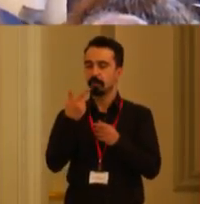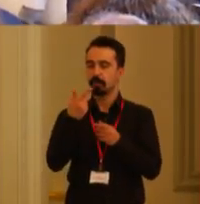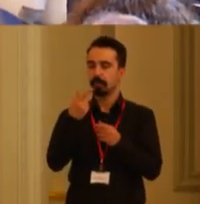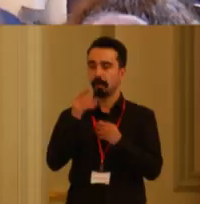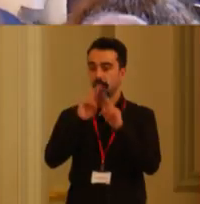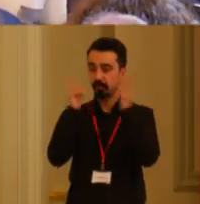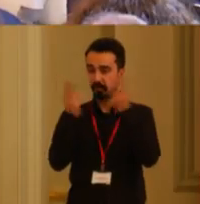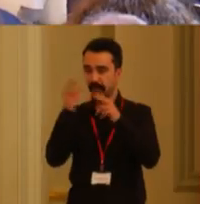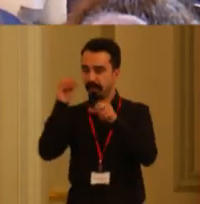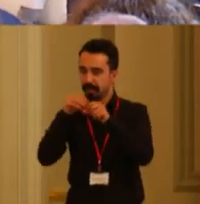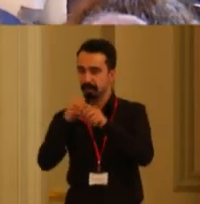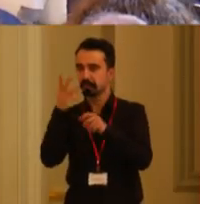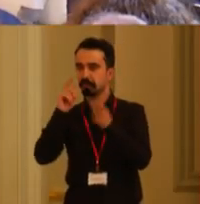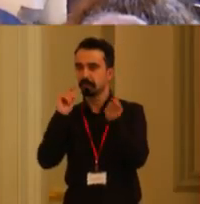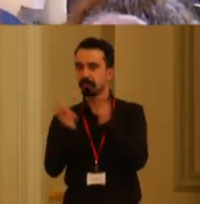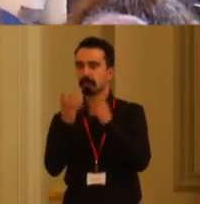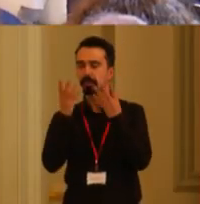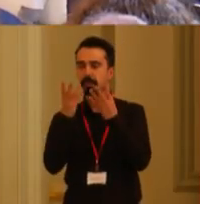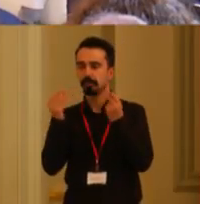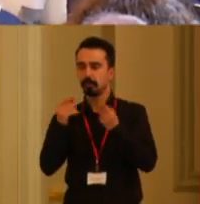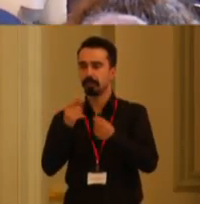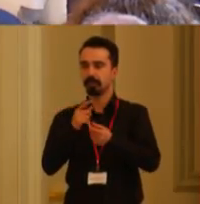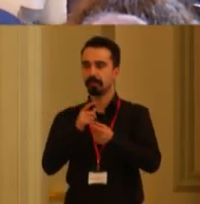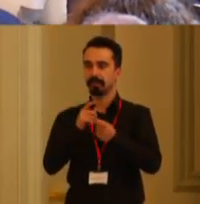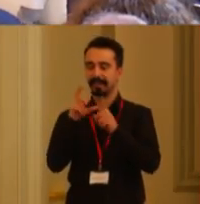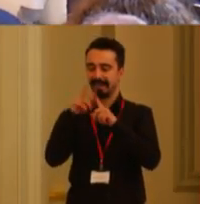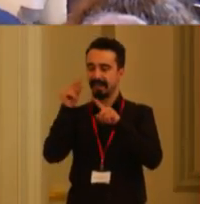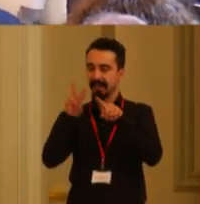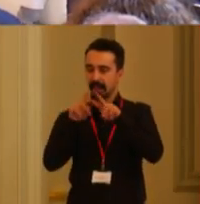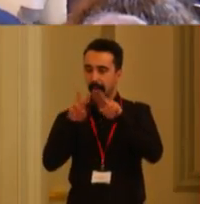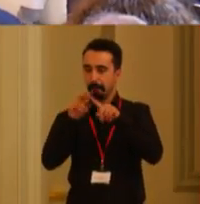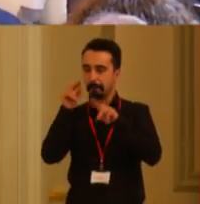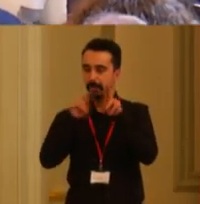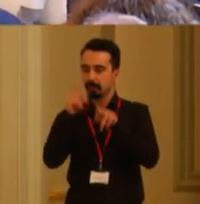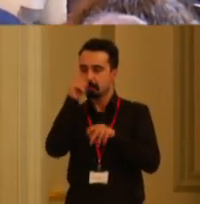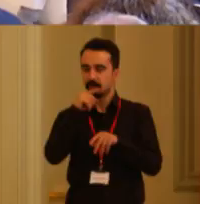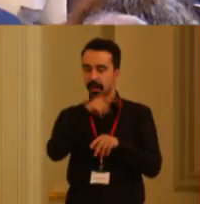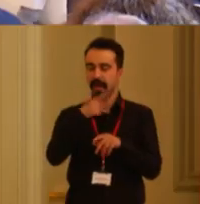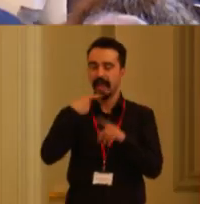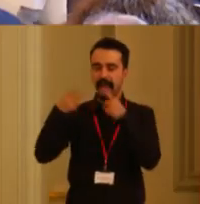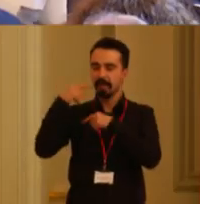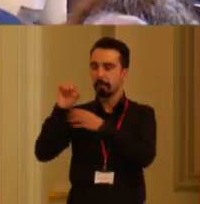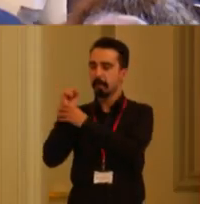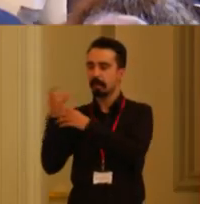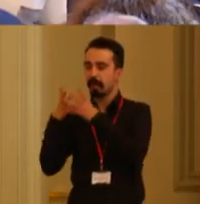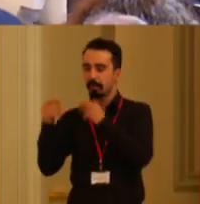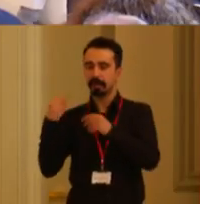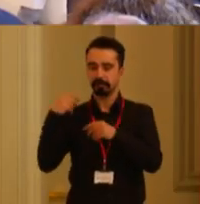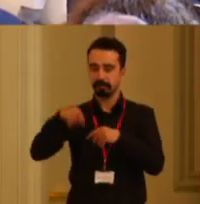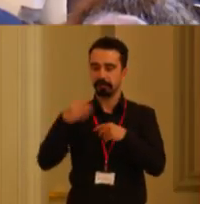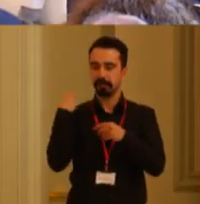It's with technology and rampant globalization and lots of other things, you've got some